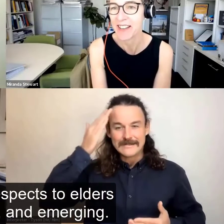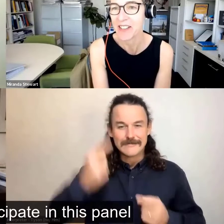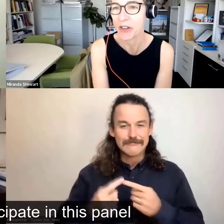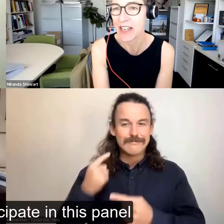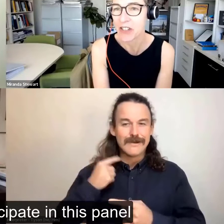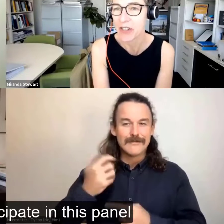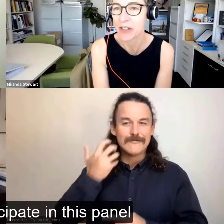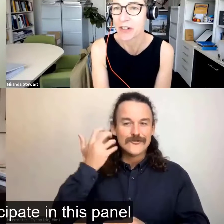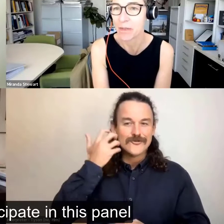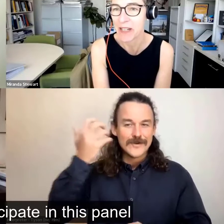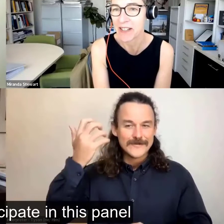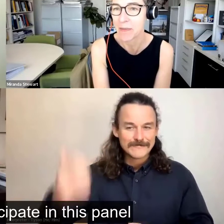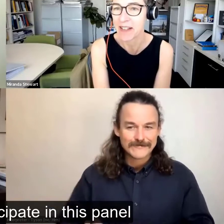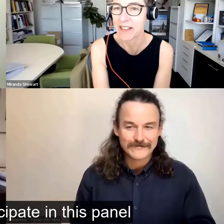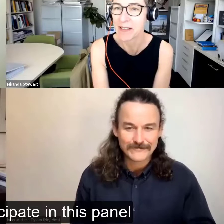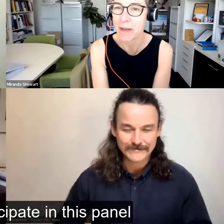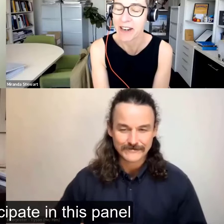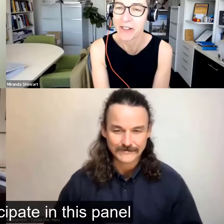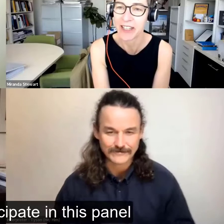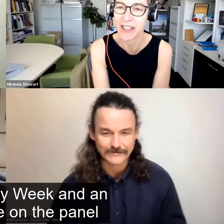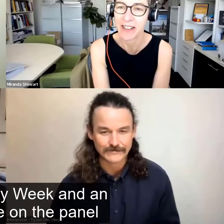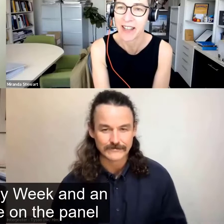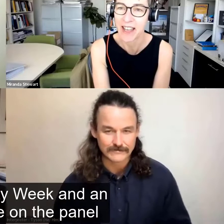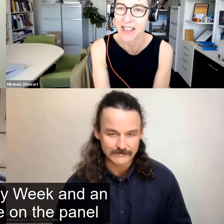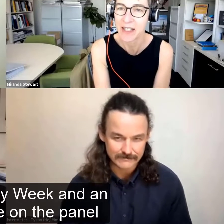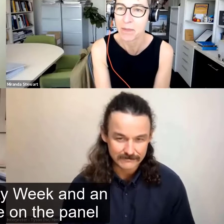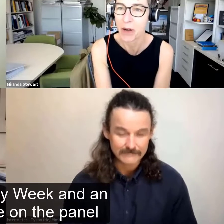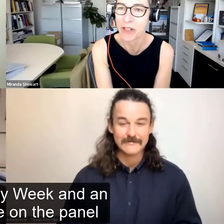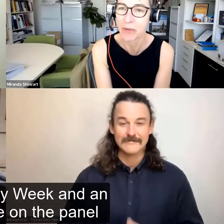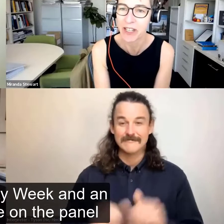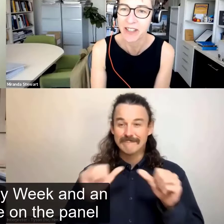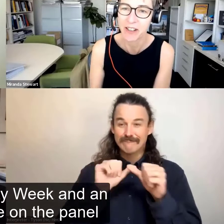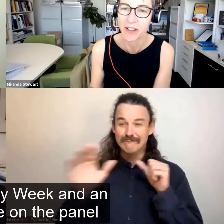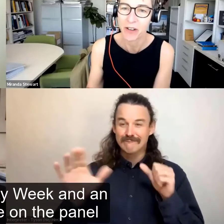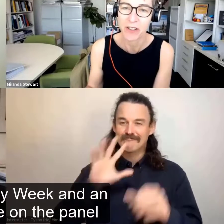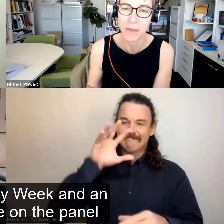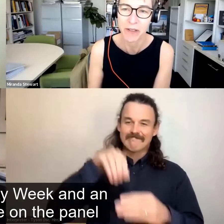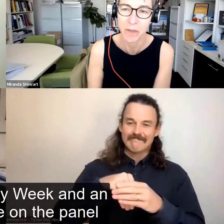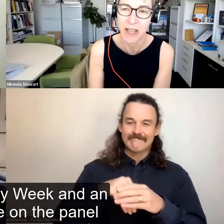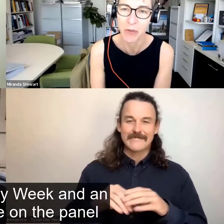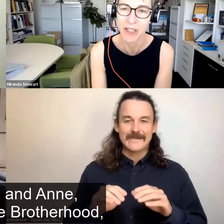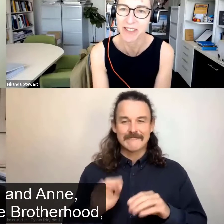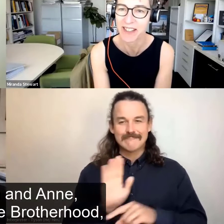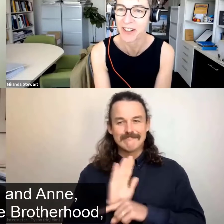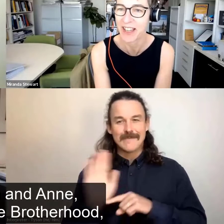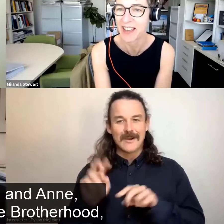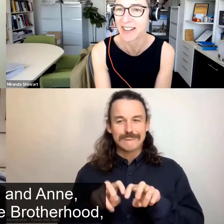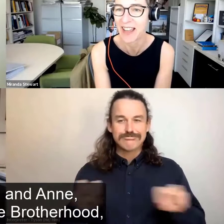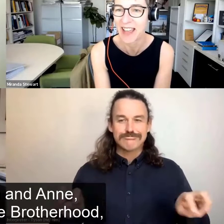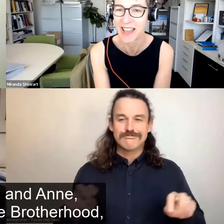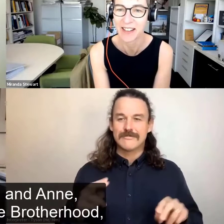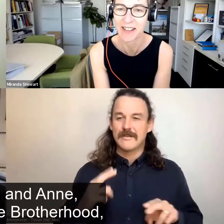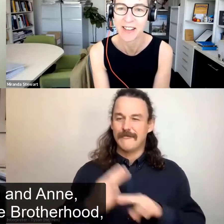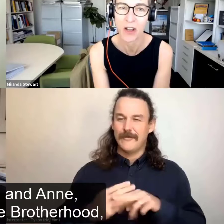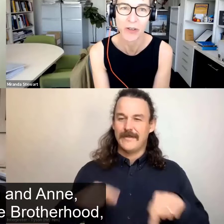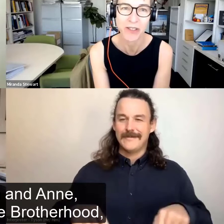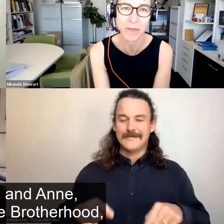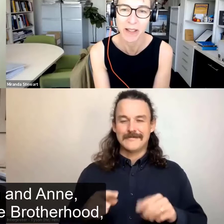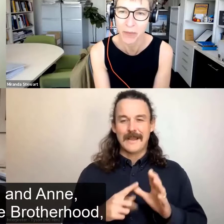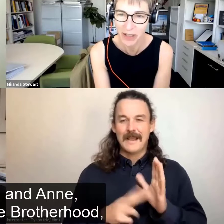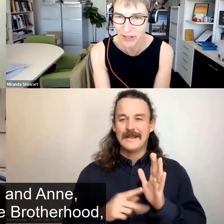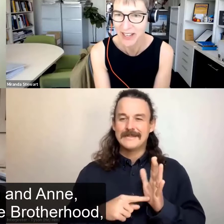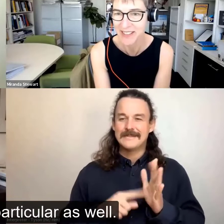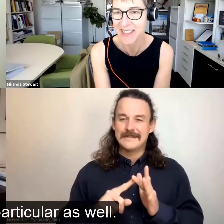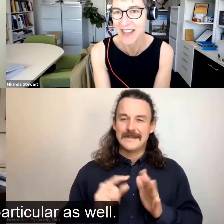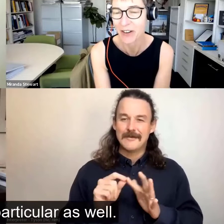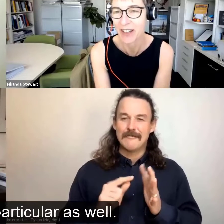emerging. It's great to participate in this panel in Anti-Poverty Week, and an honour to be on the panel with Dina and Anne, and hosted